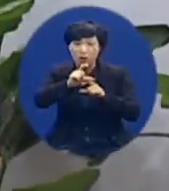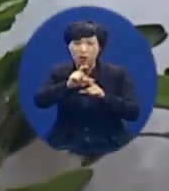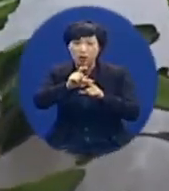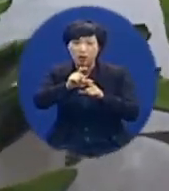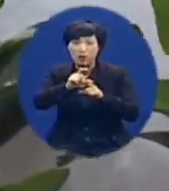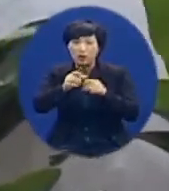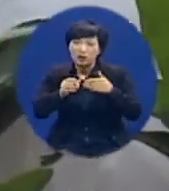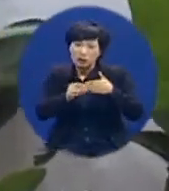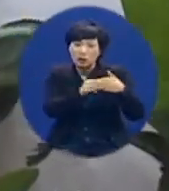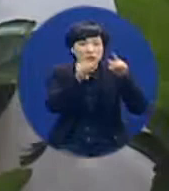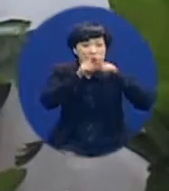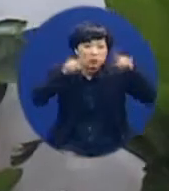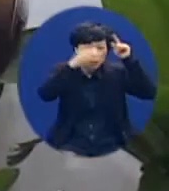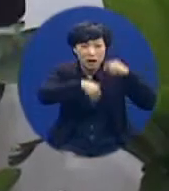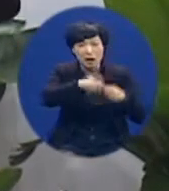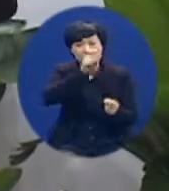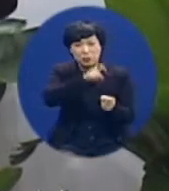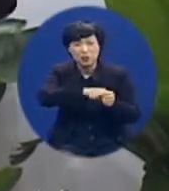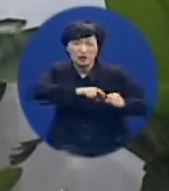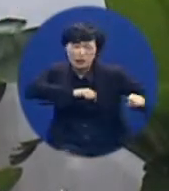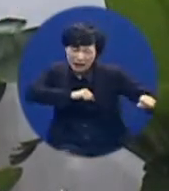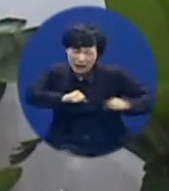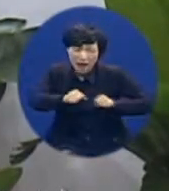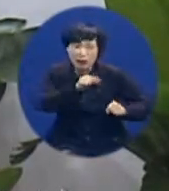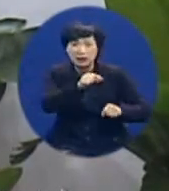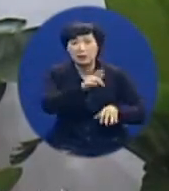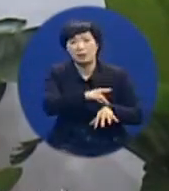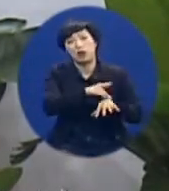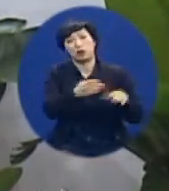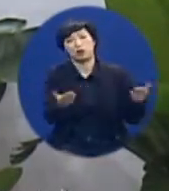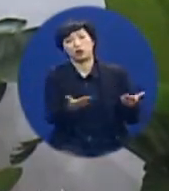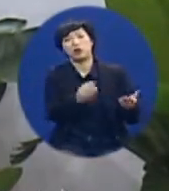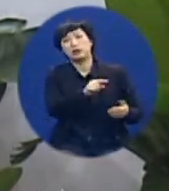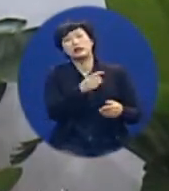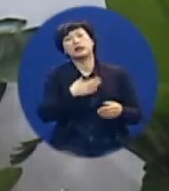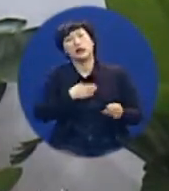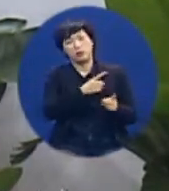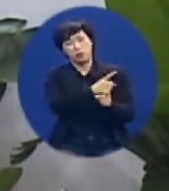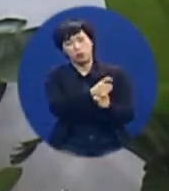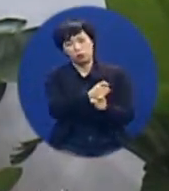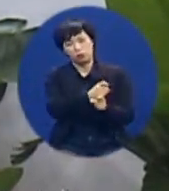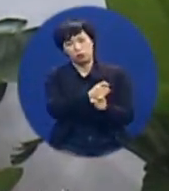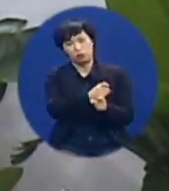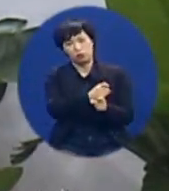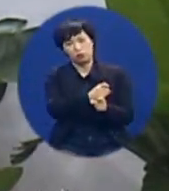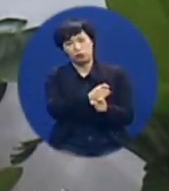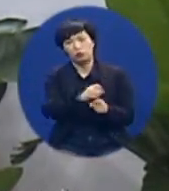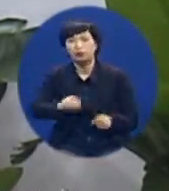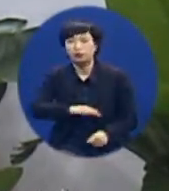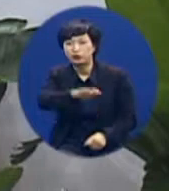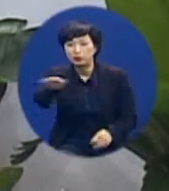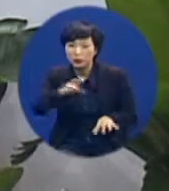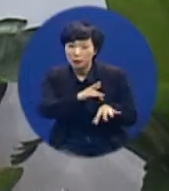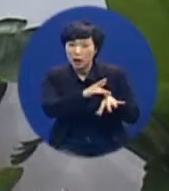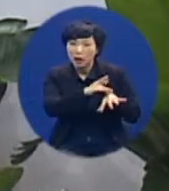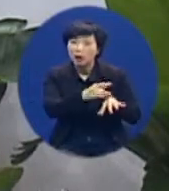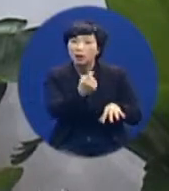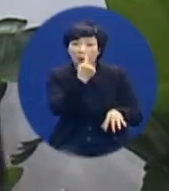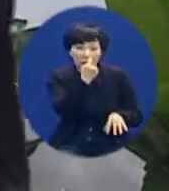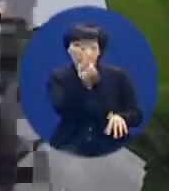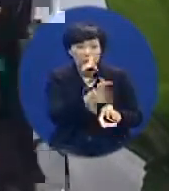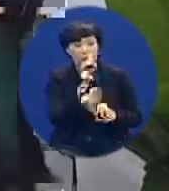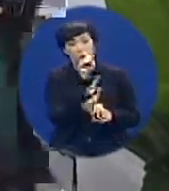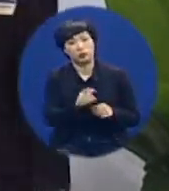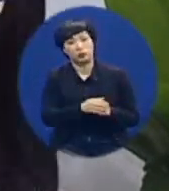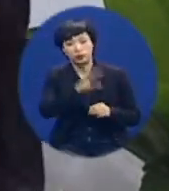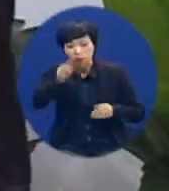he is our enemy. If you learn from the devil, you will think that Jesus was born as